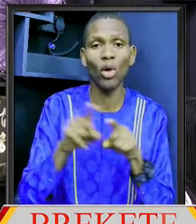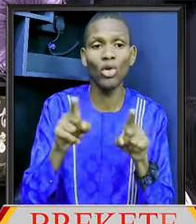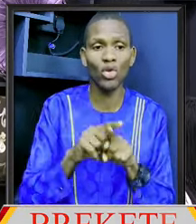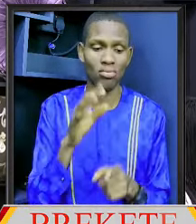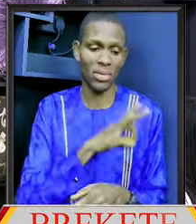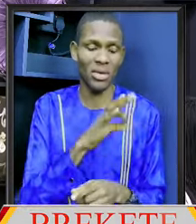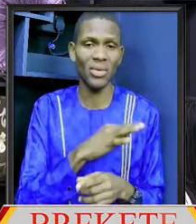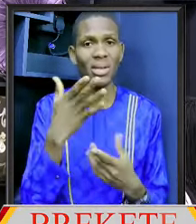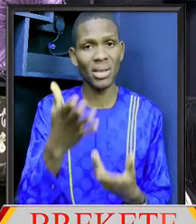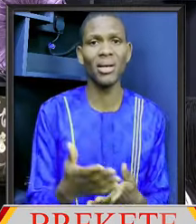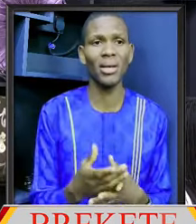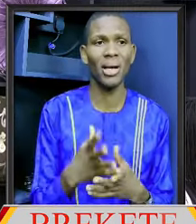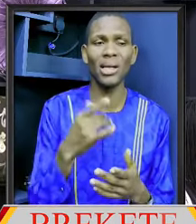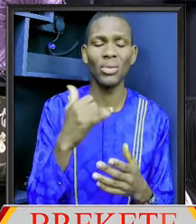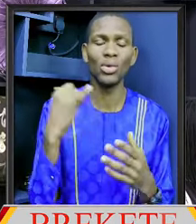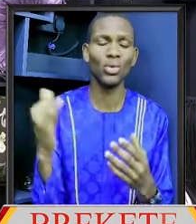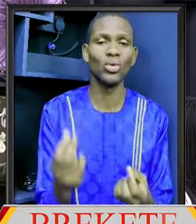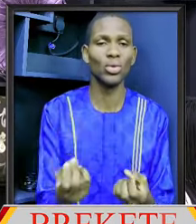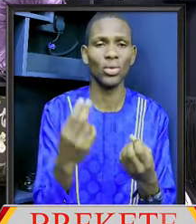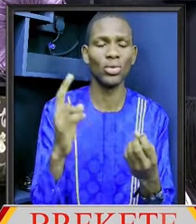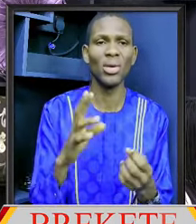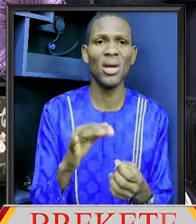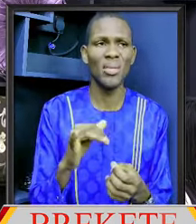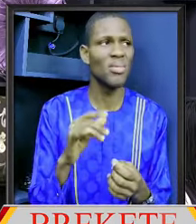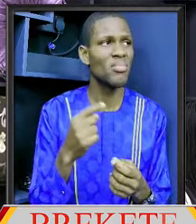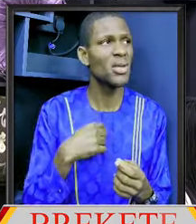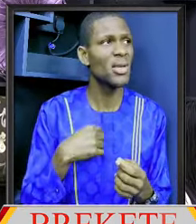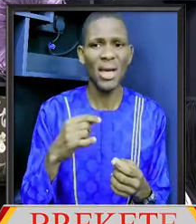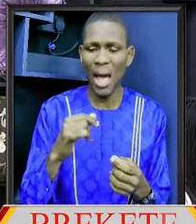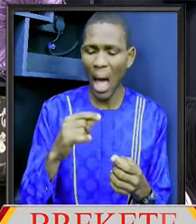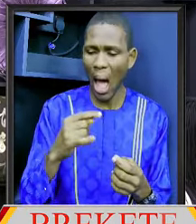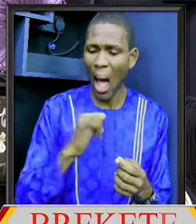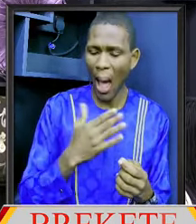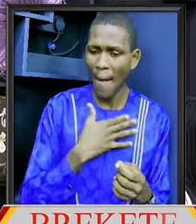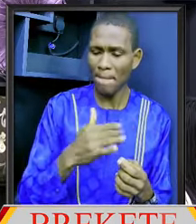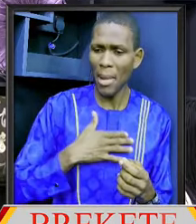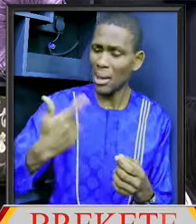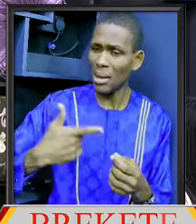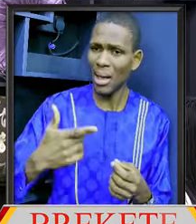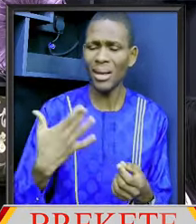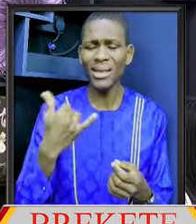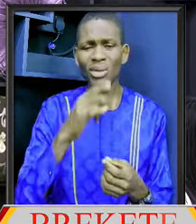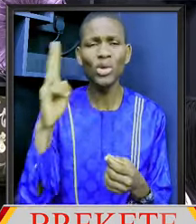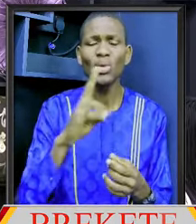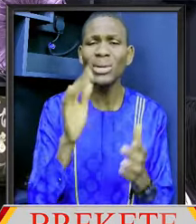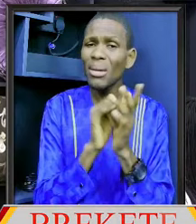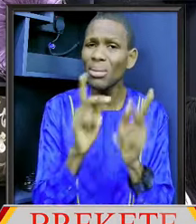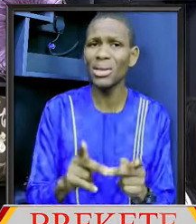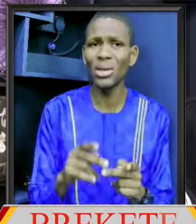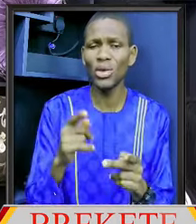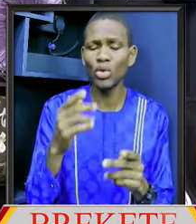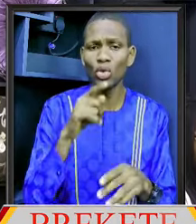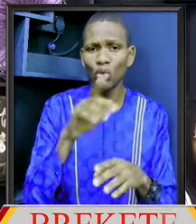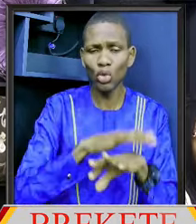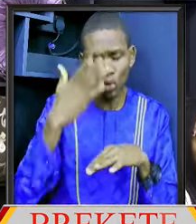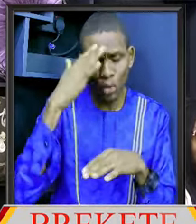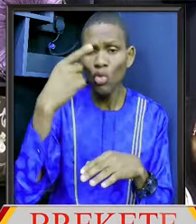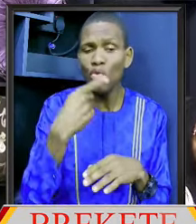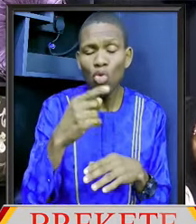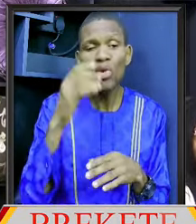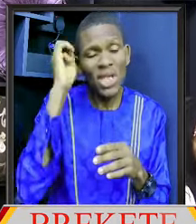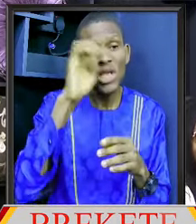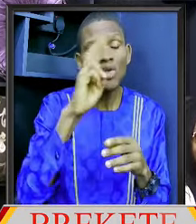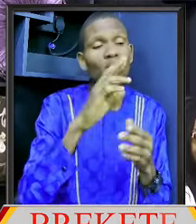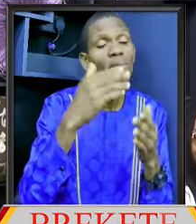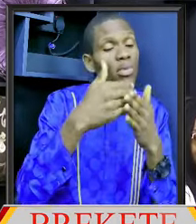I mean, I did with my guy. Now forget. He go use you. You know who you use before you reach this level. He go